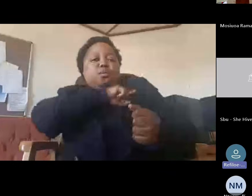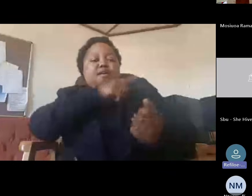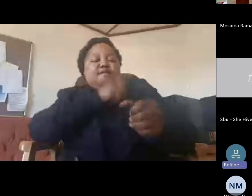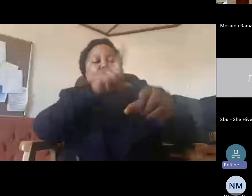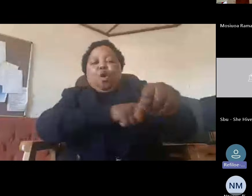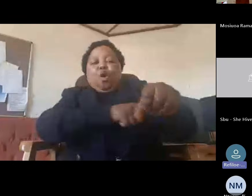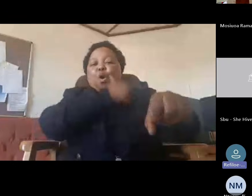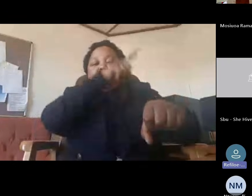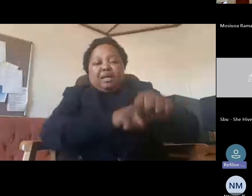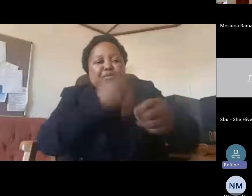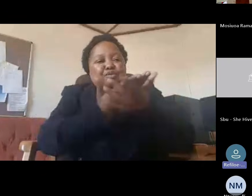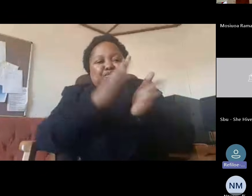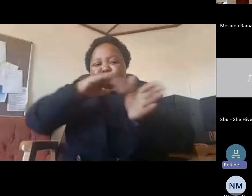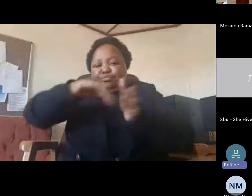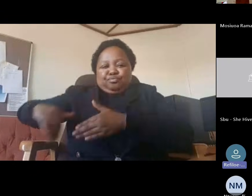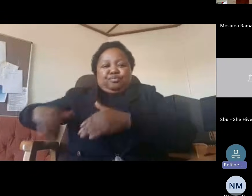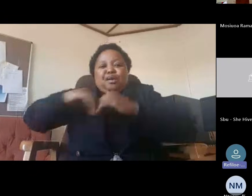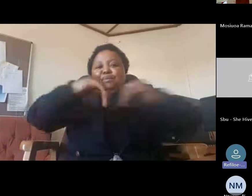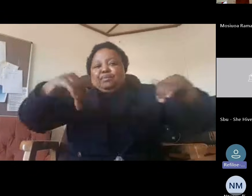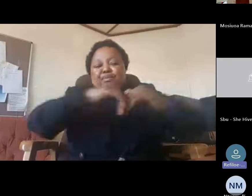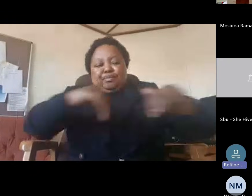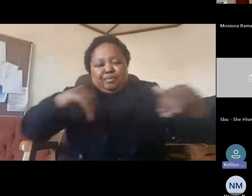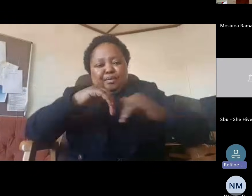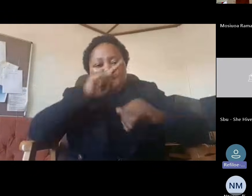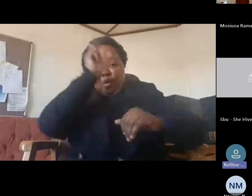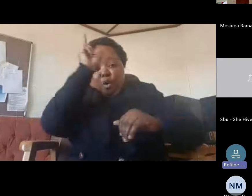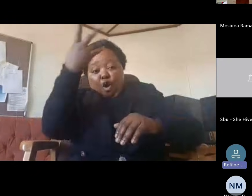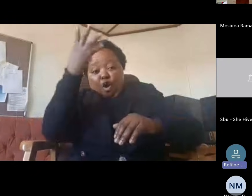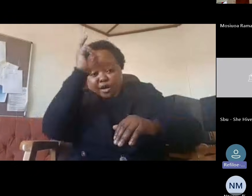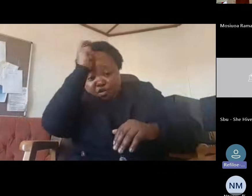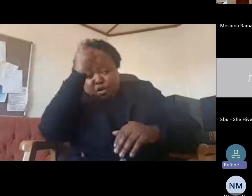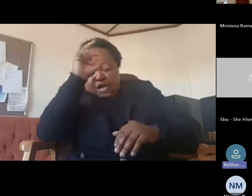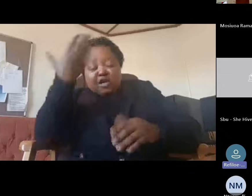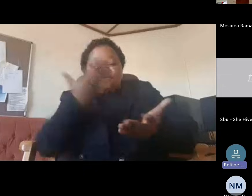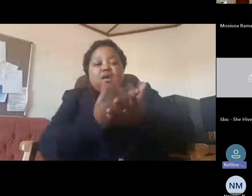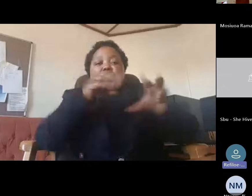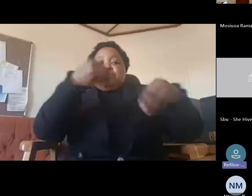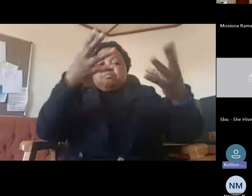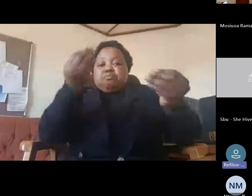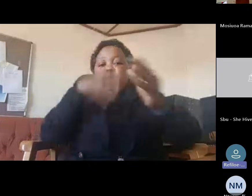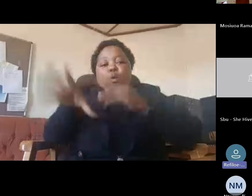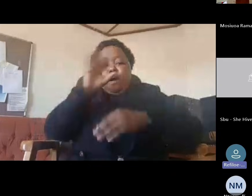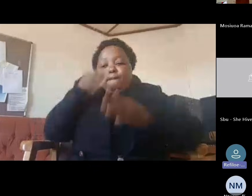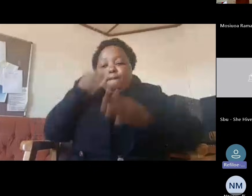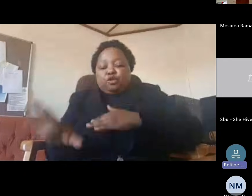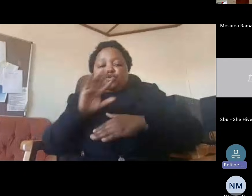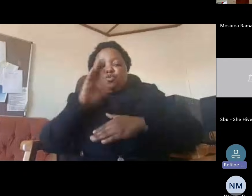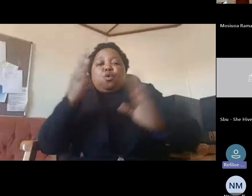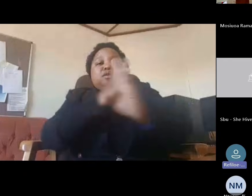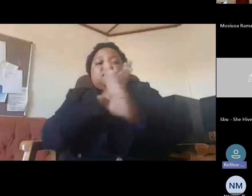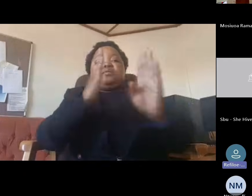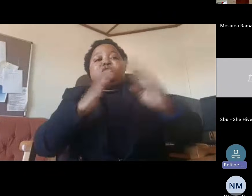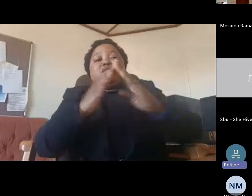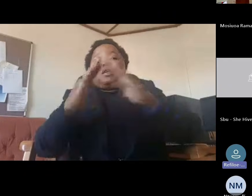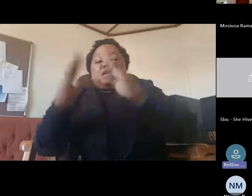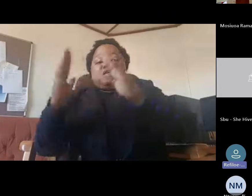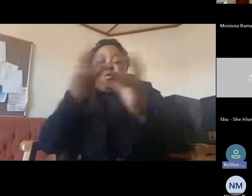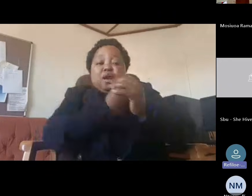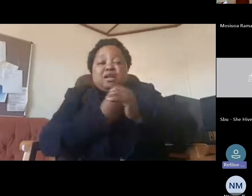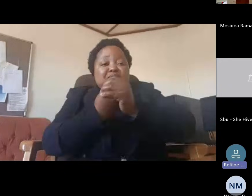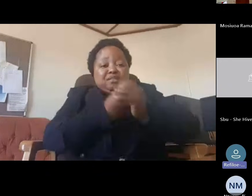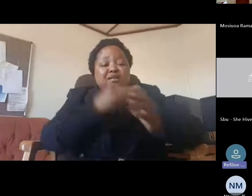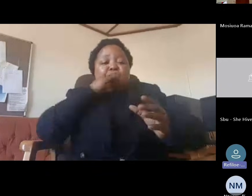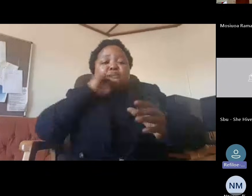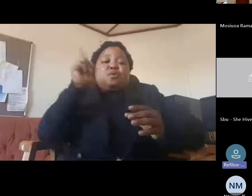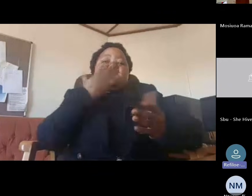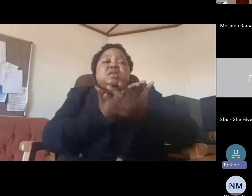left behind. And if it was allocated in every ministry, in every civil society organization, it can say the indicators of